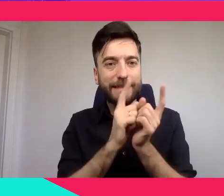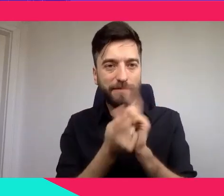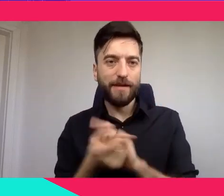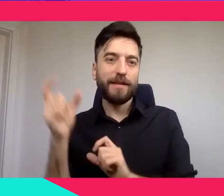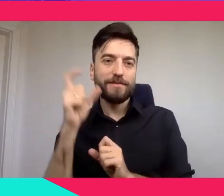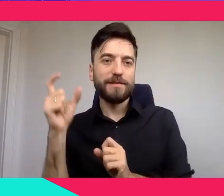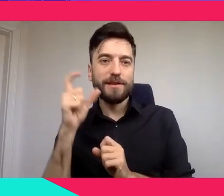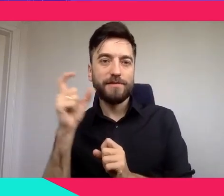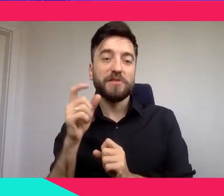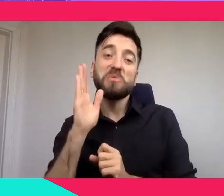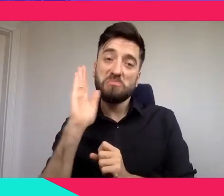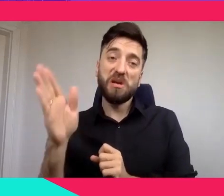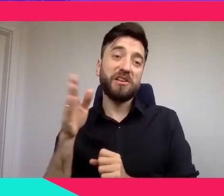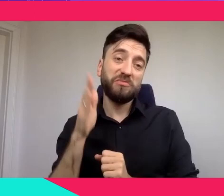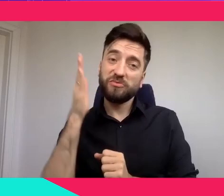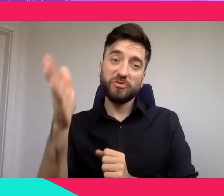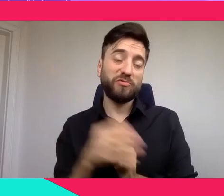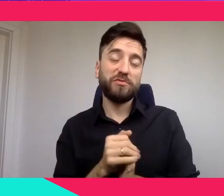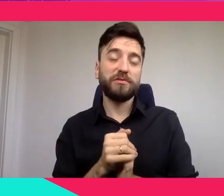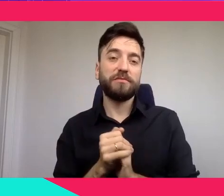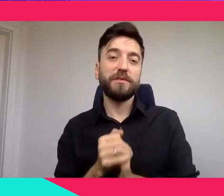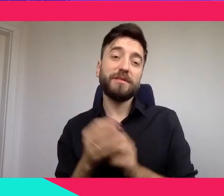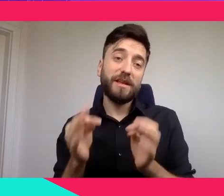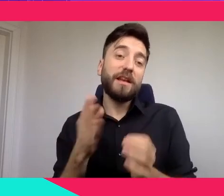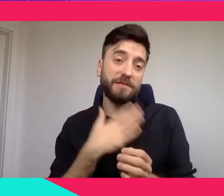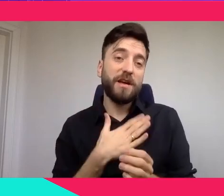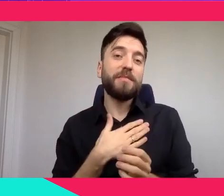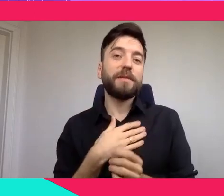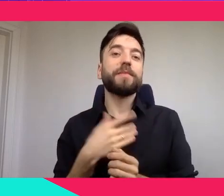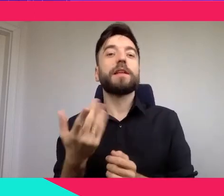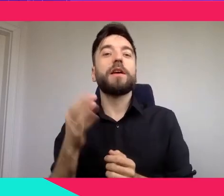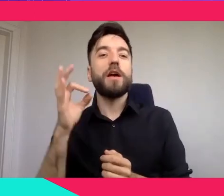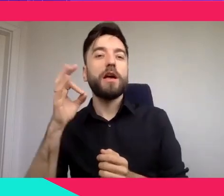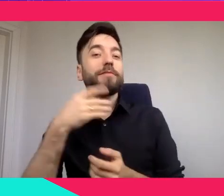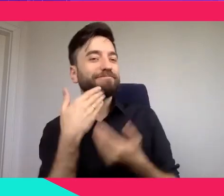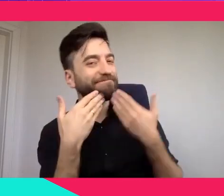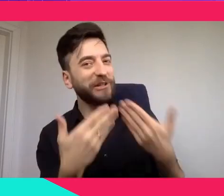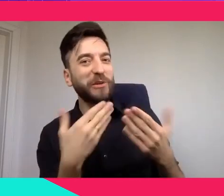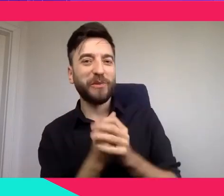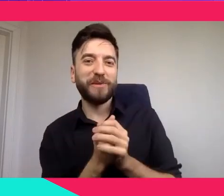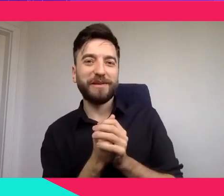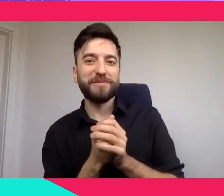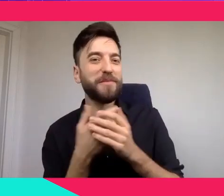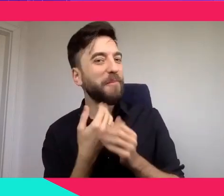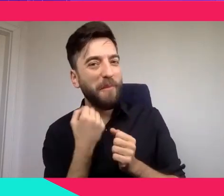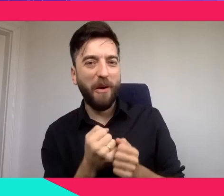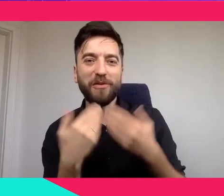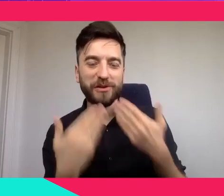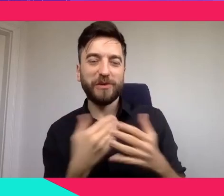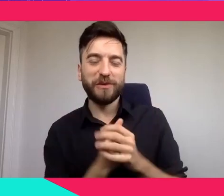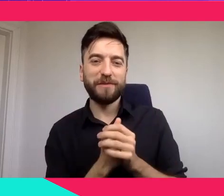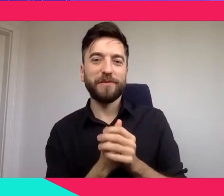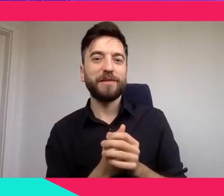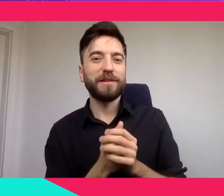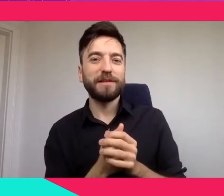That's it. Yeah, Merete, thank you so much. If I might jump in now, I like, first of all, thank you so much for this